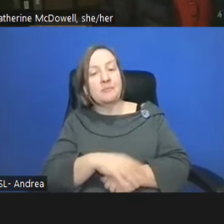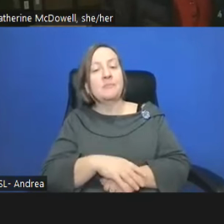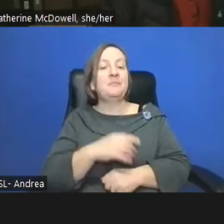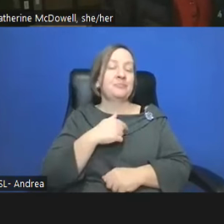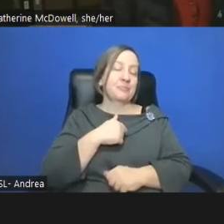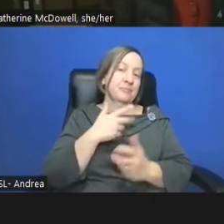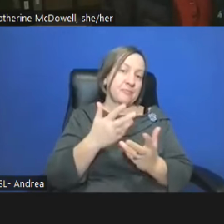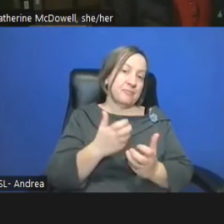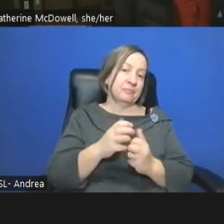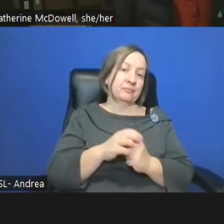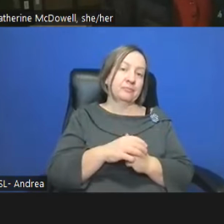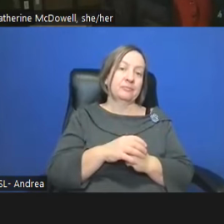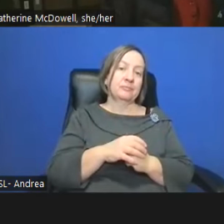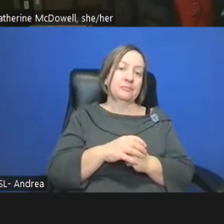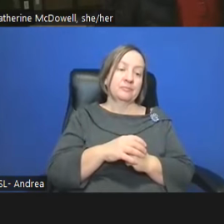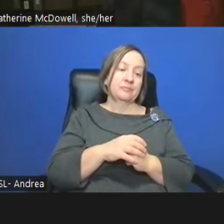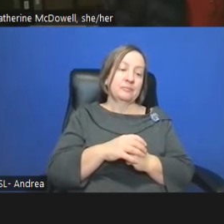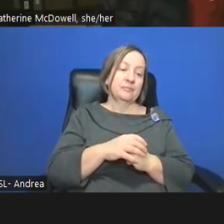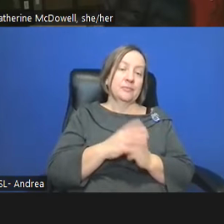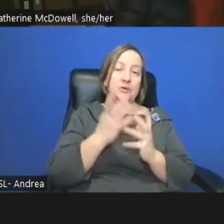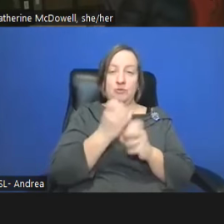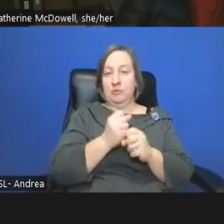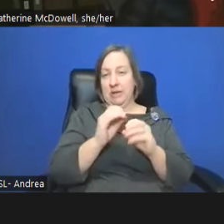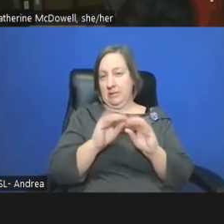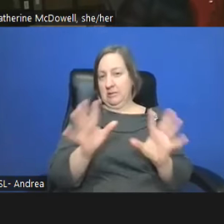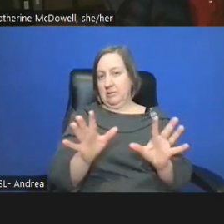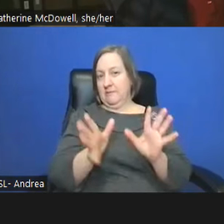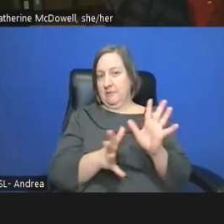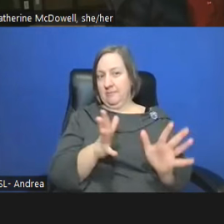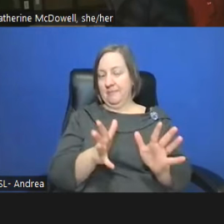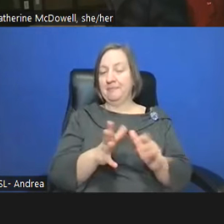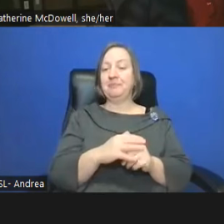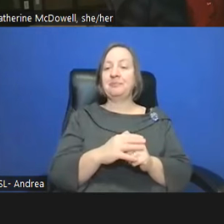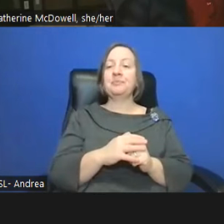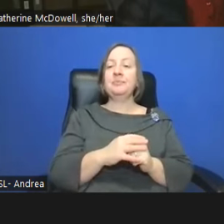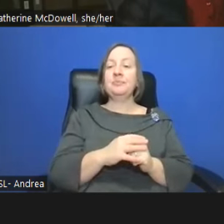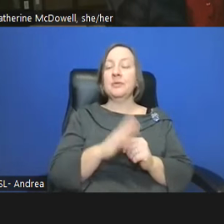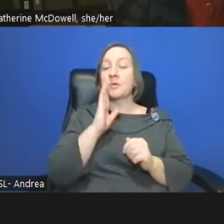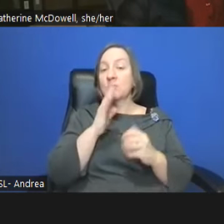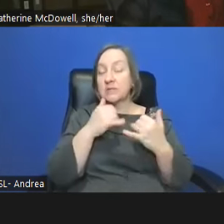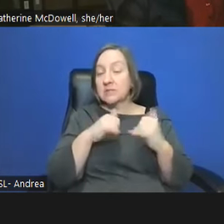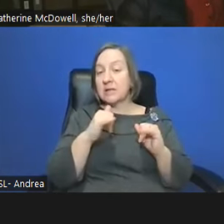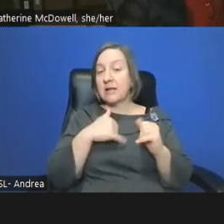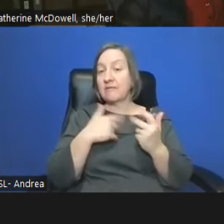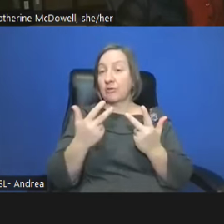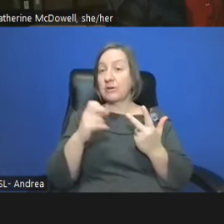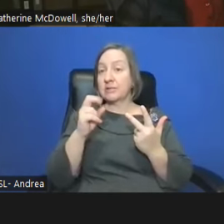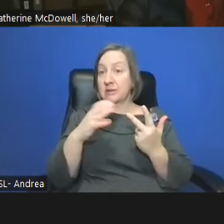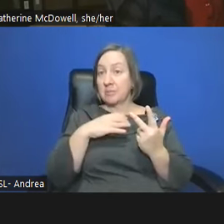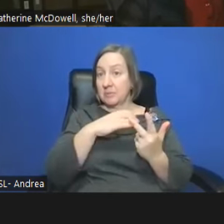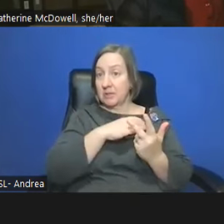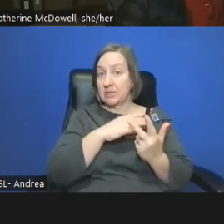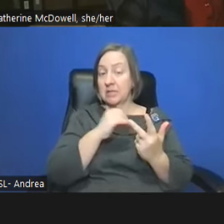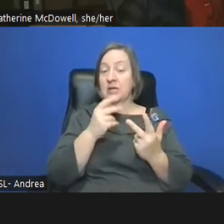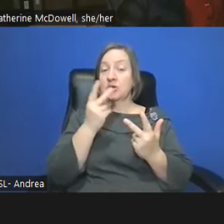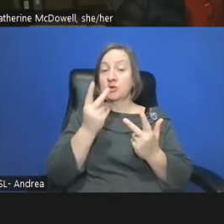just wanted to get a clarity that there would still be 3 subcommittees, and